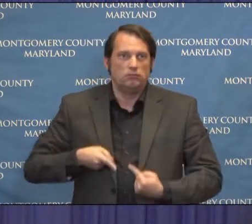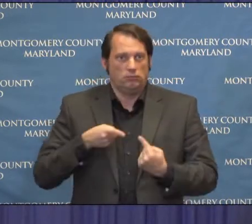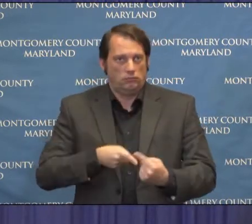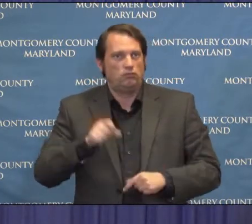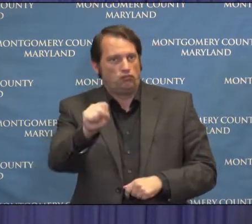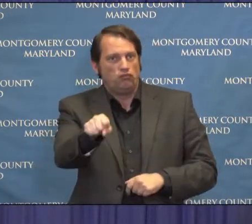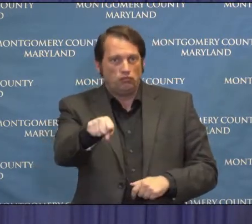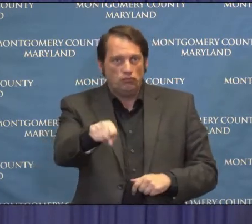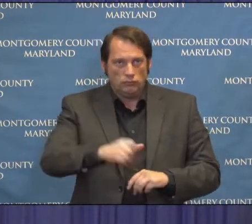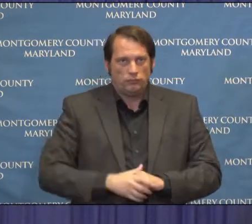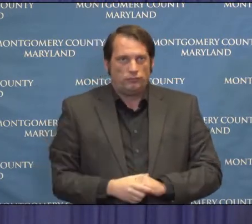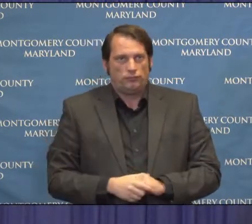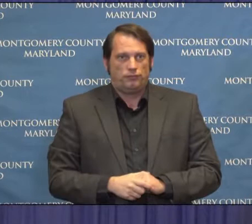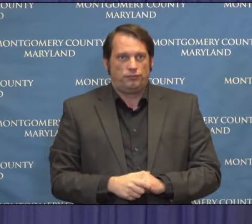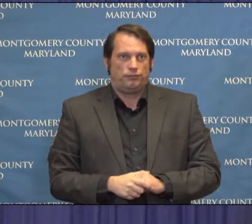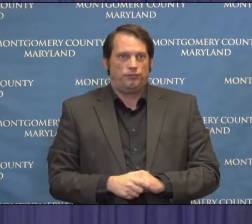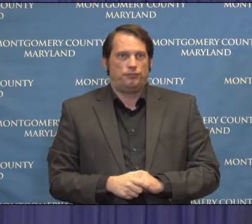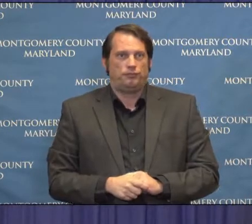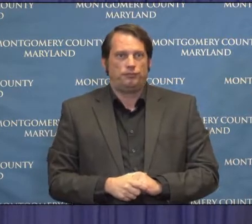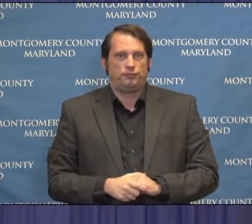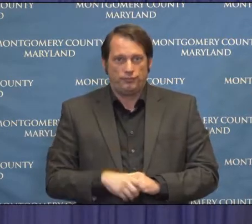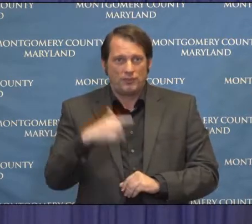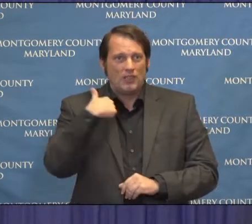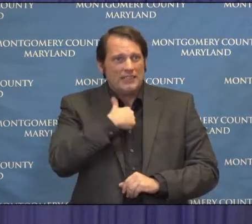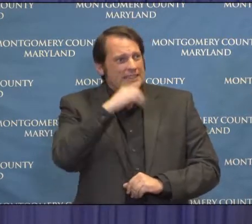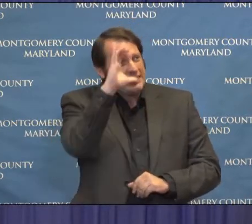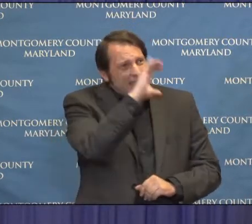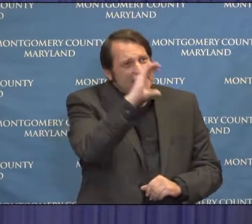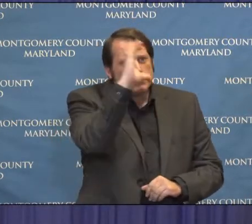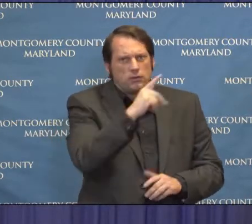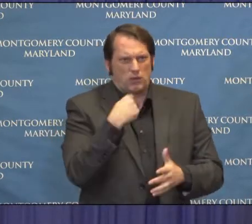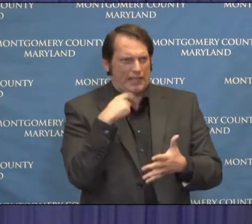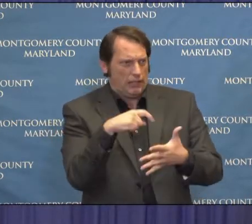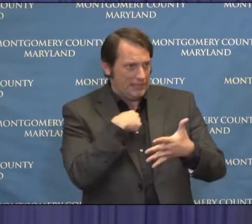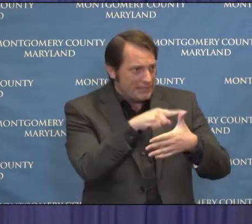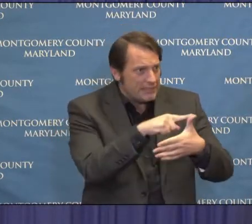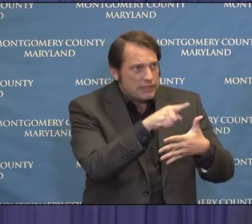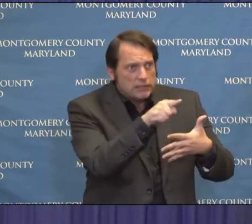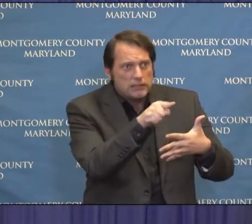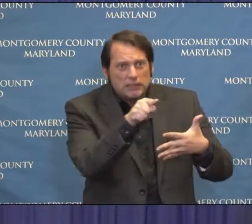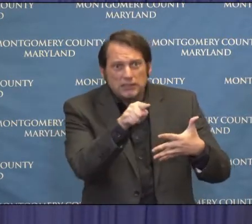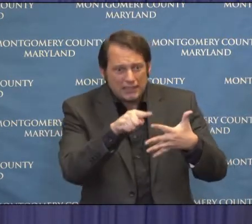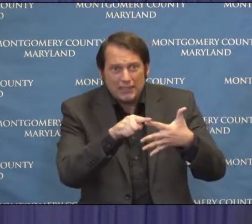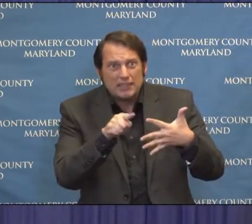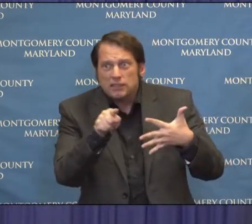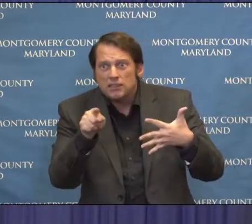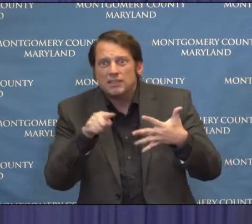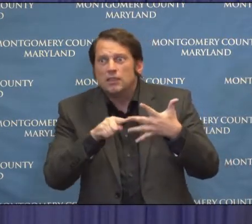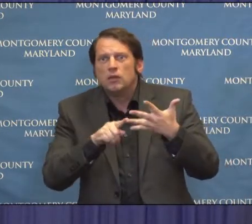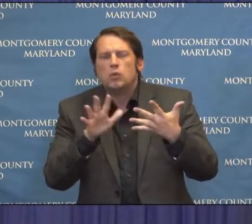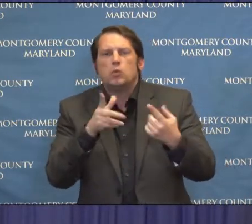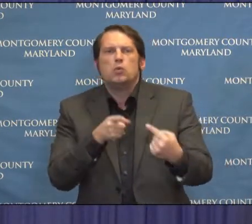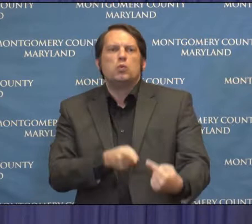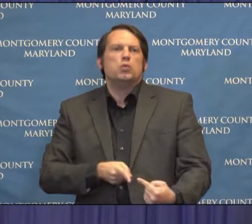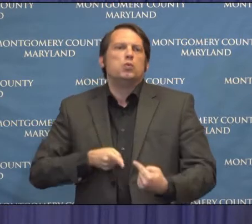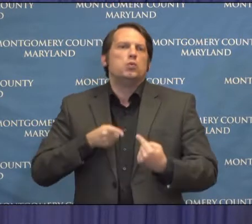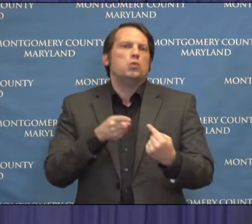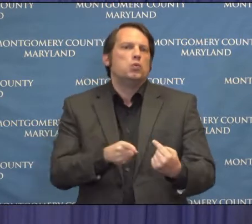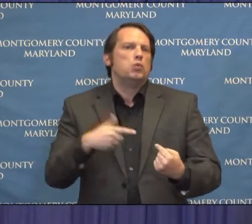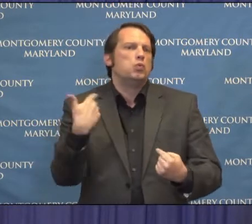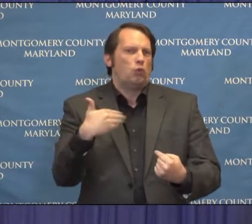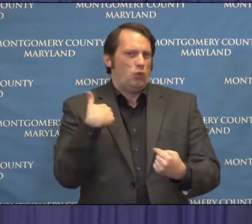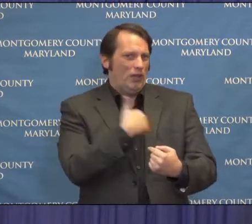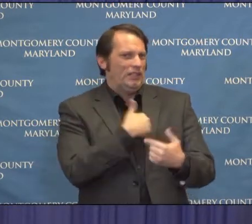we need has been a challenge, but we're getting there. We know the state has more equipment coming in. we're going to continue to supply. I've told our